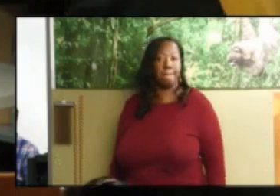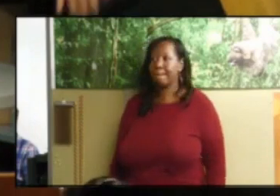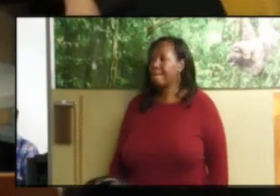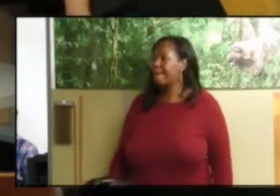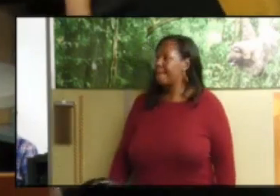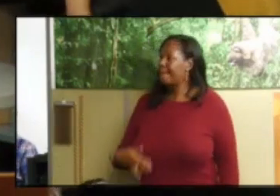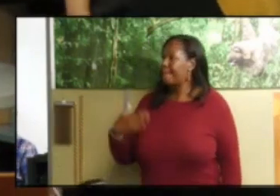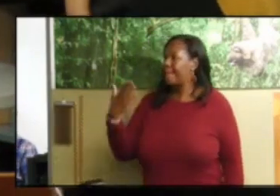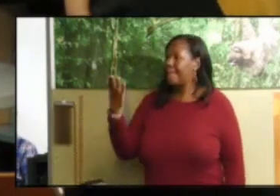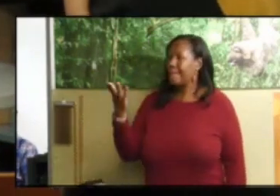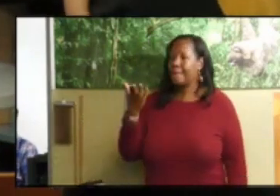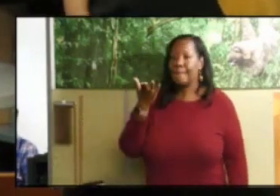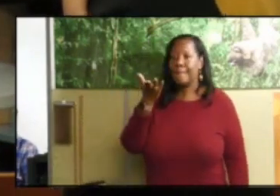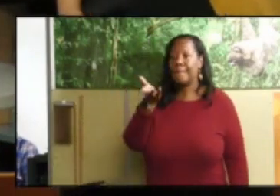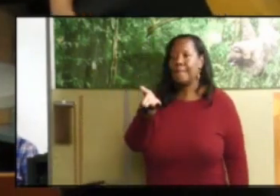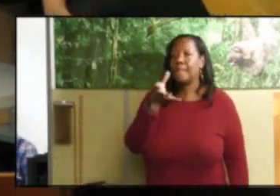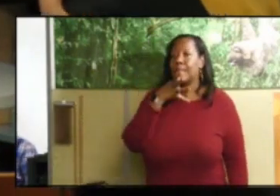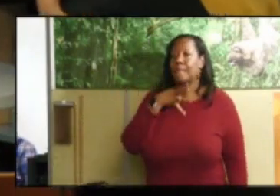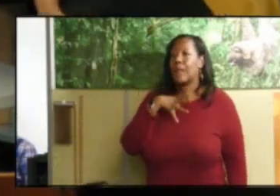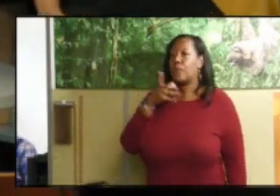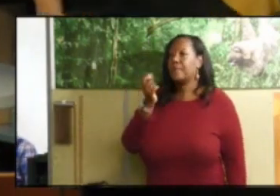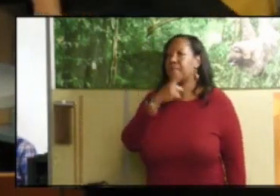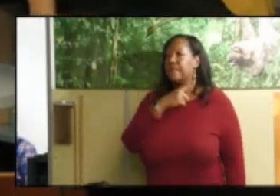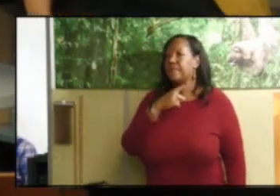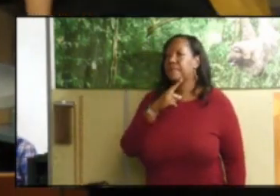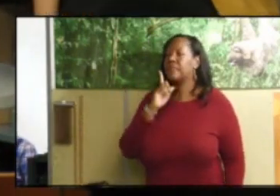we'll go to you.